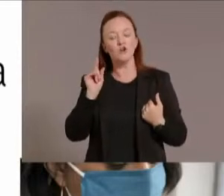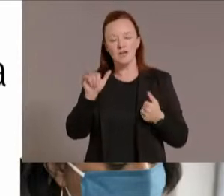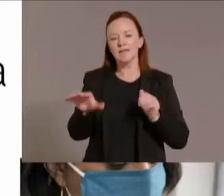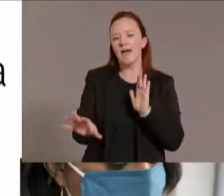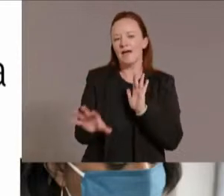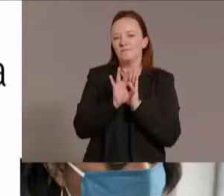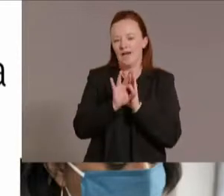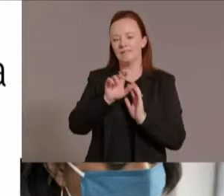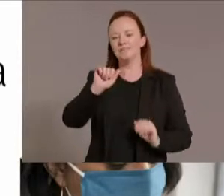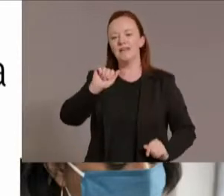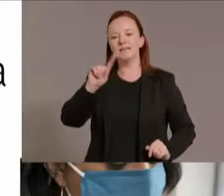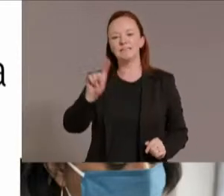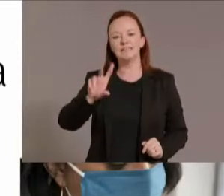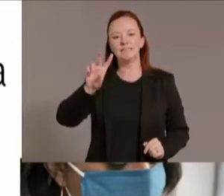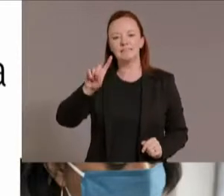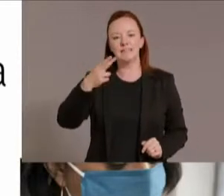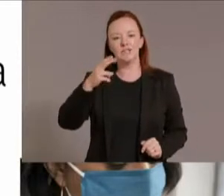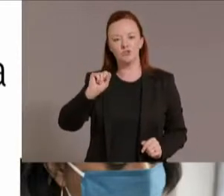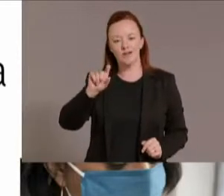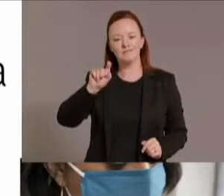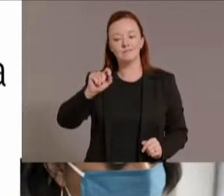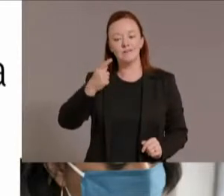locations at